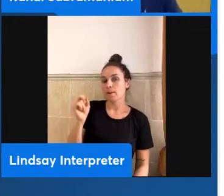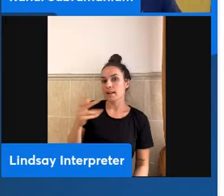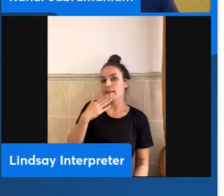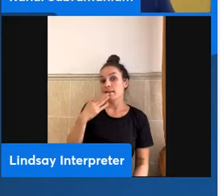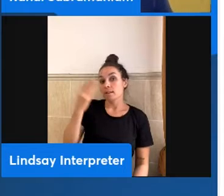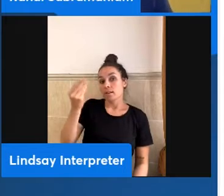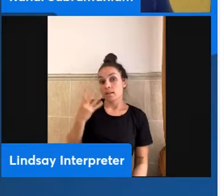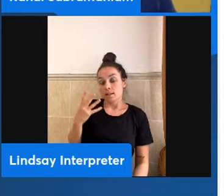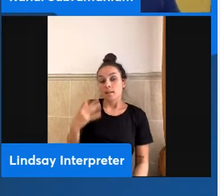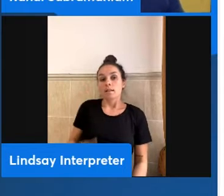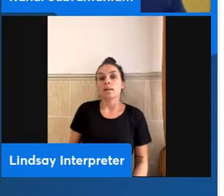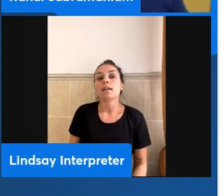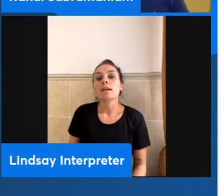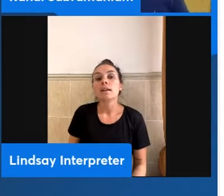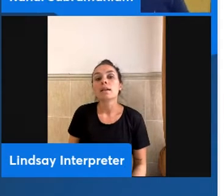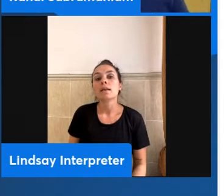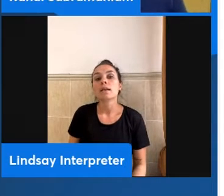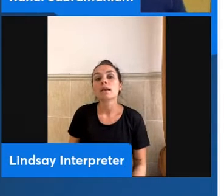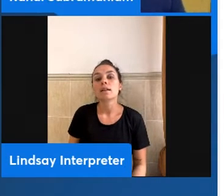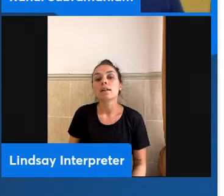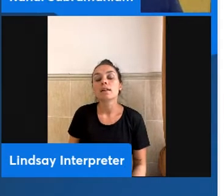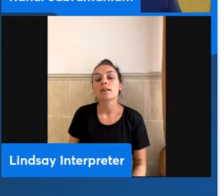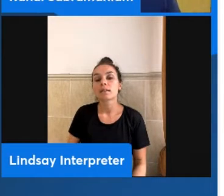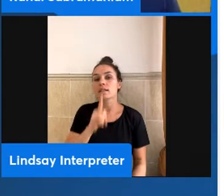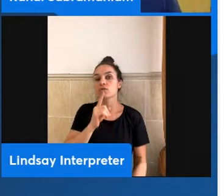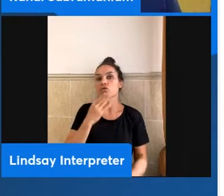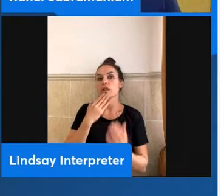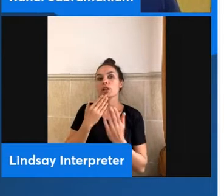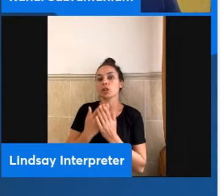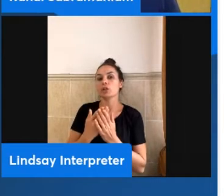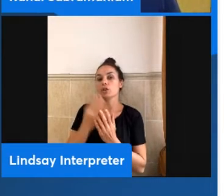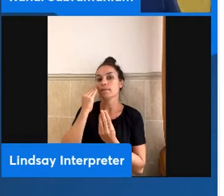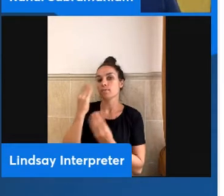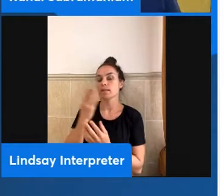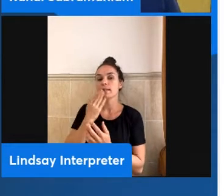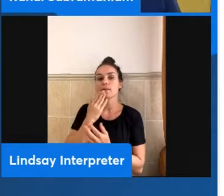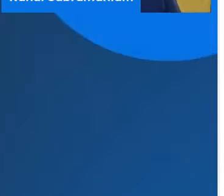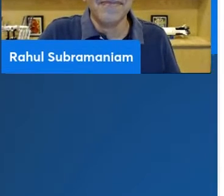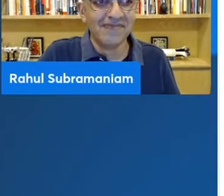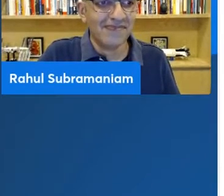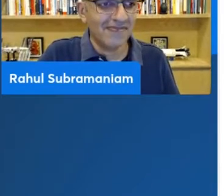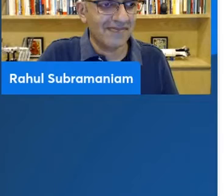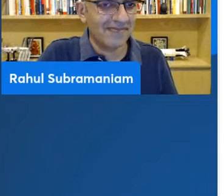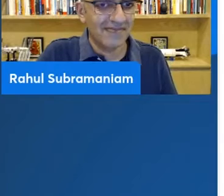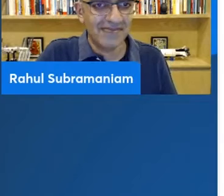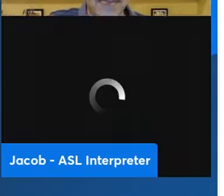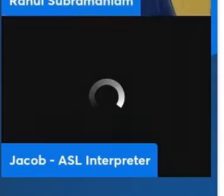a really good way to insight on the Graviton. We're going to switch gears for 1 second.